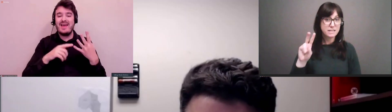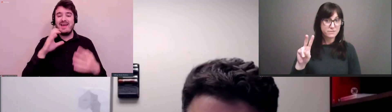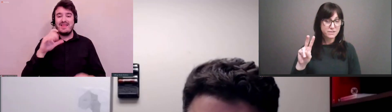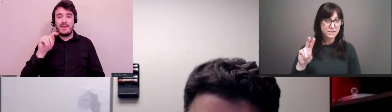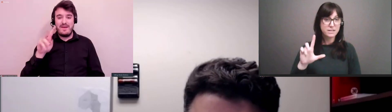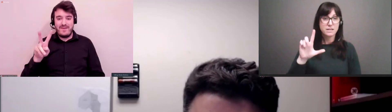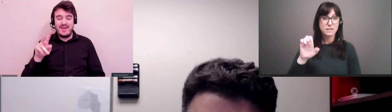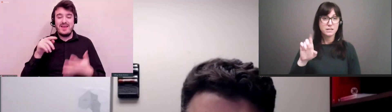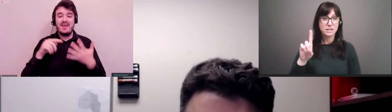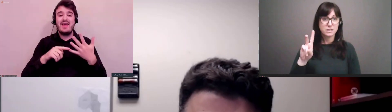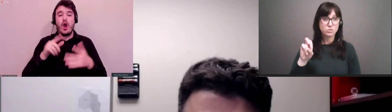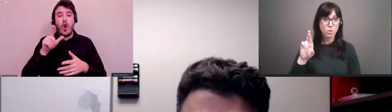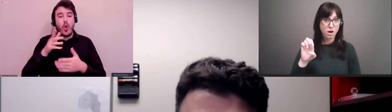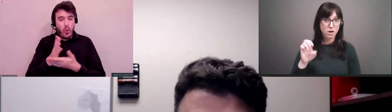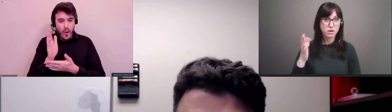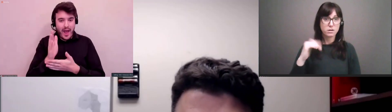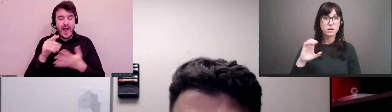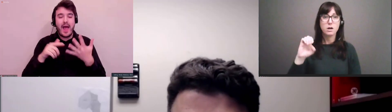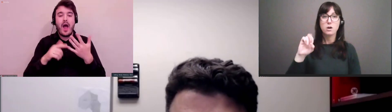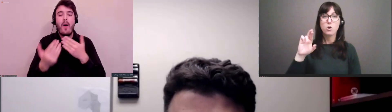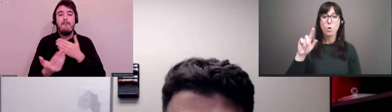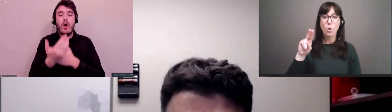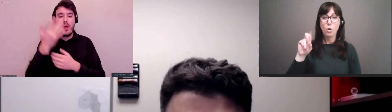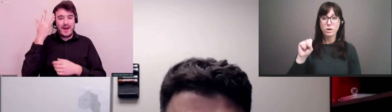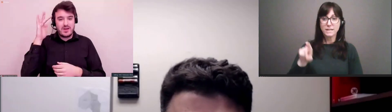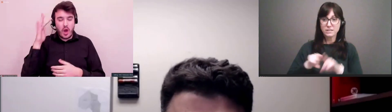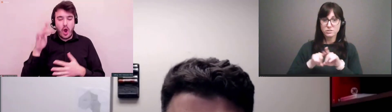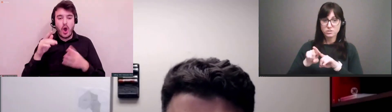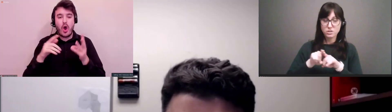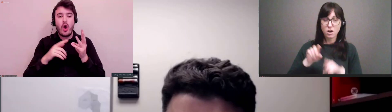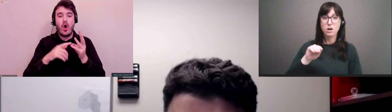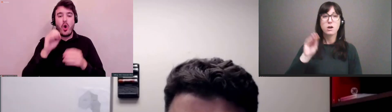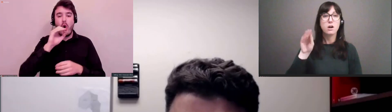Droit, Orleans Star, Ottawa Citizen,